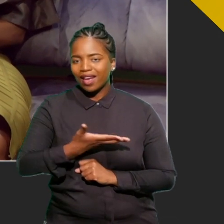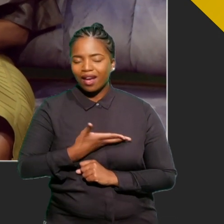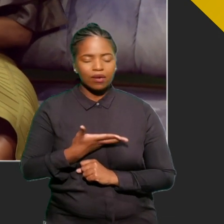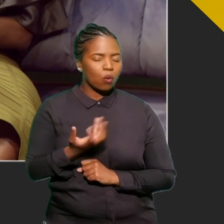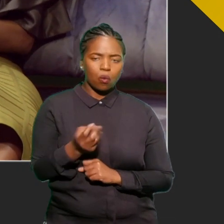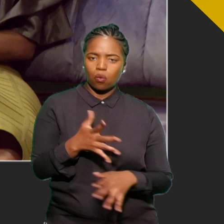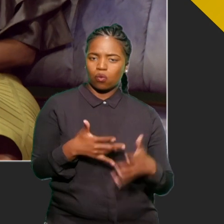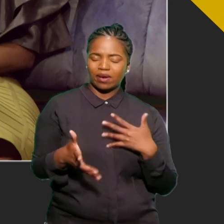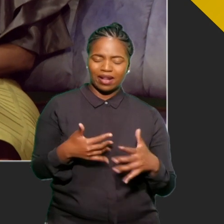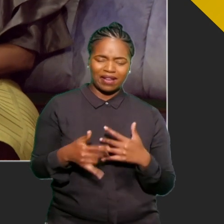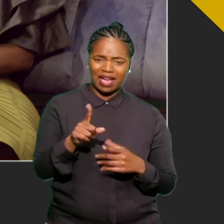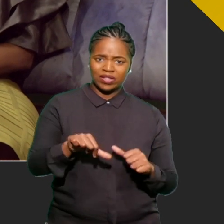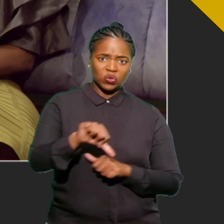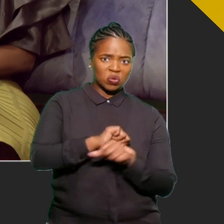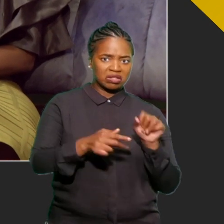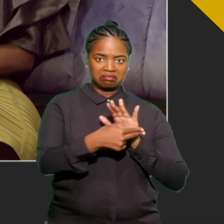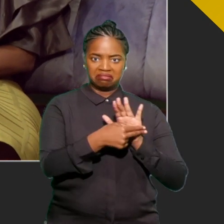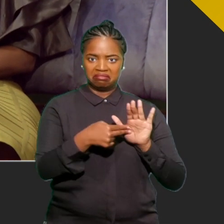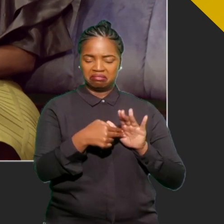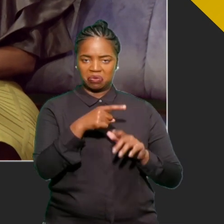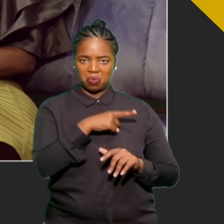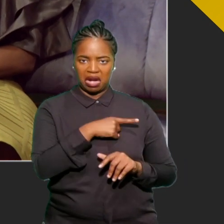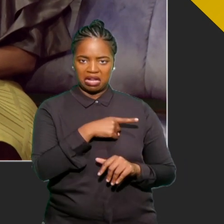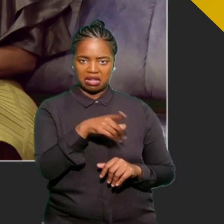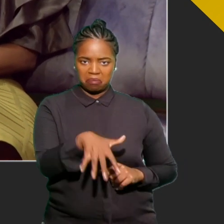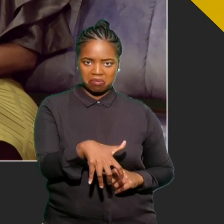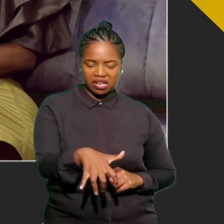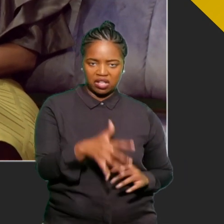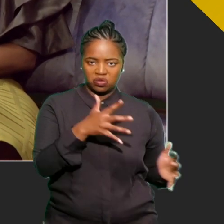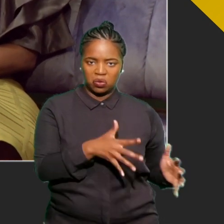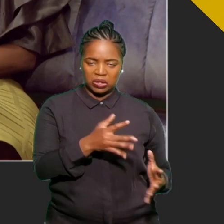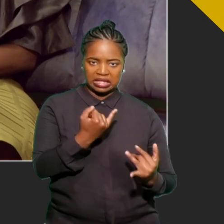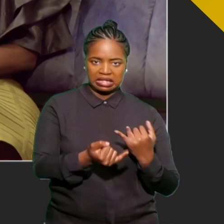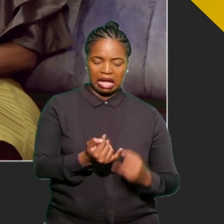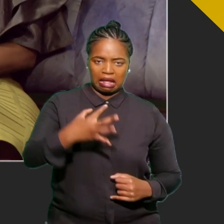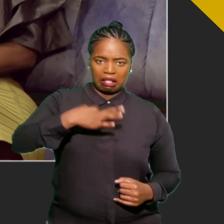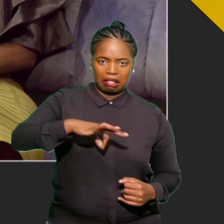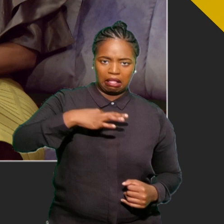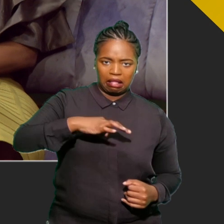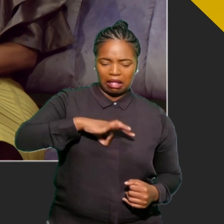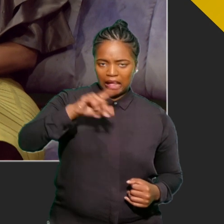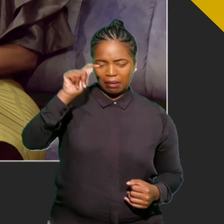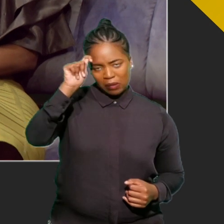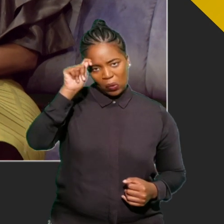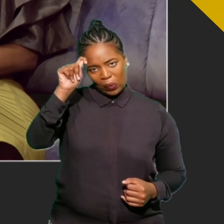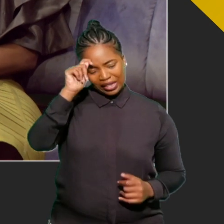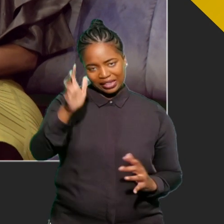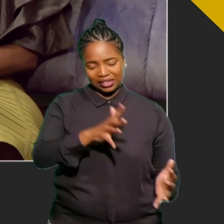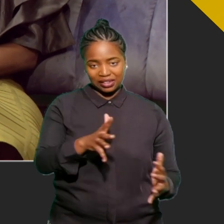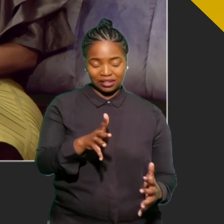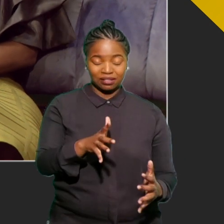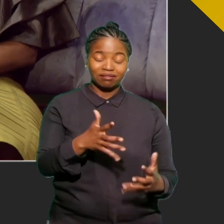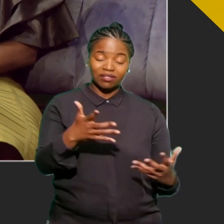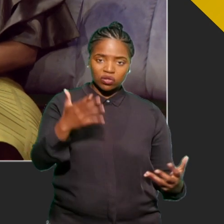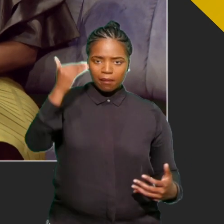issues, social stigma, but also mental health issues. How then do you deal with such a situation? Are you even prepared for